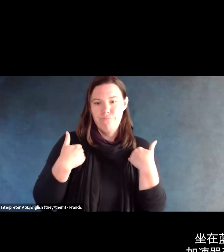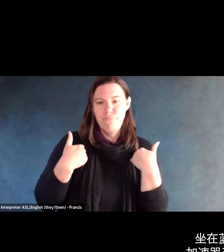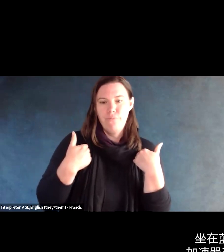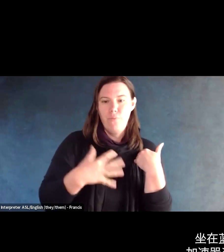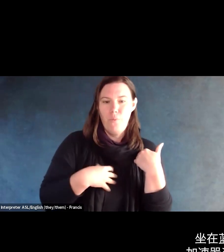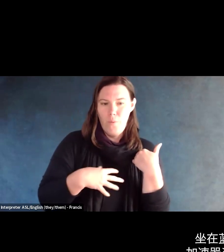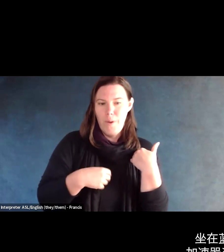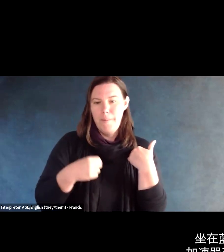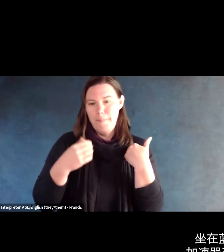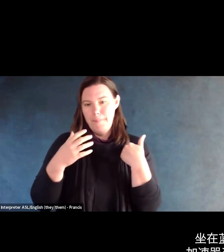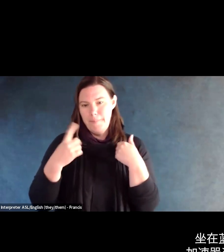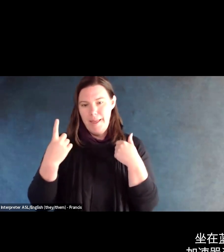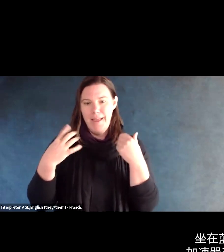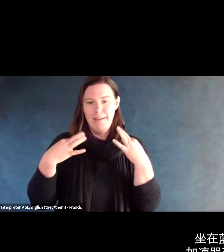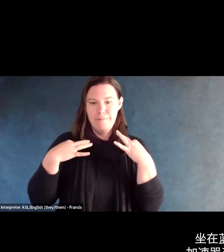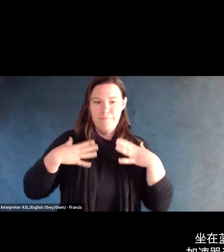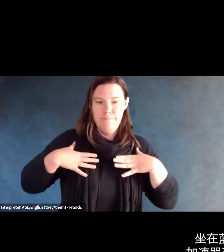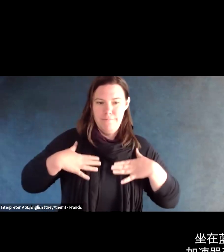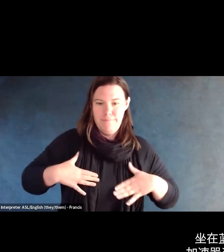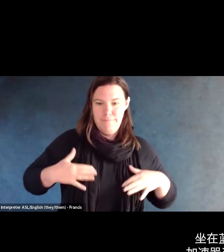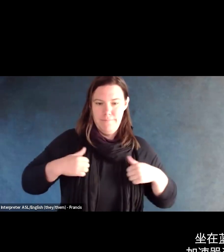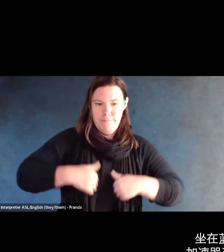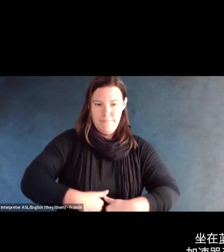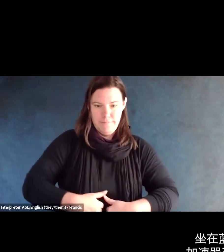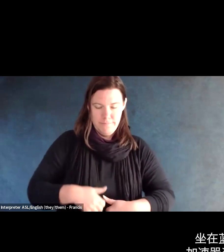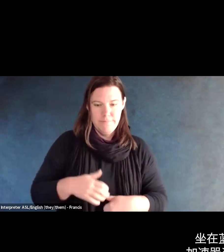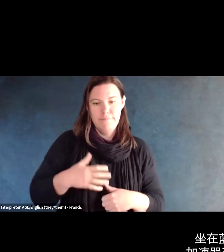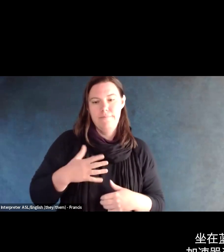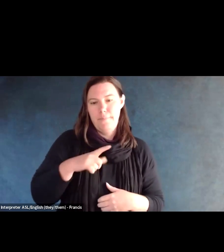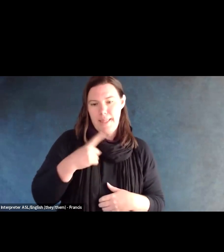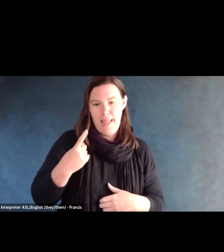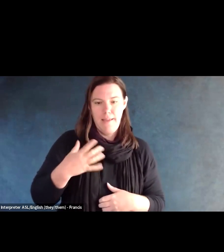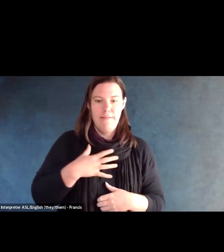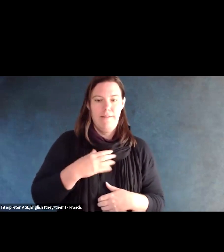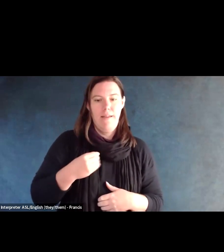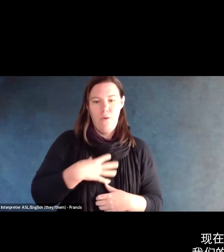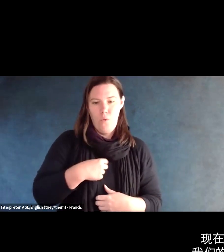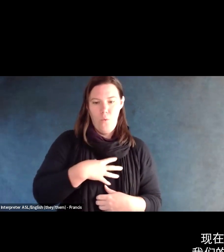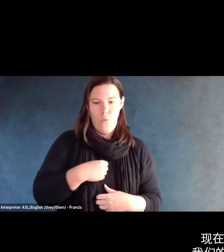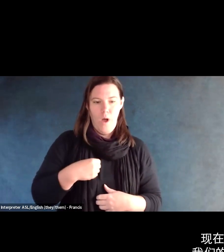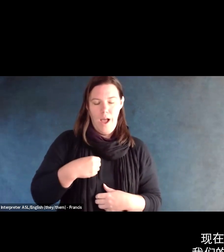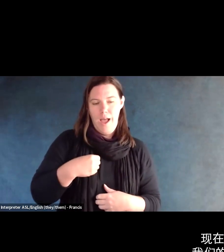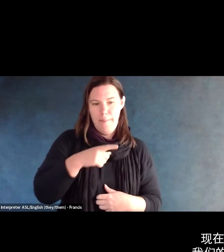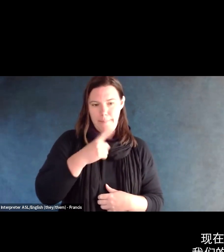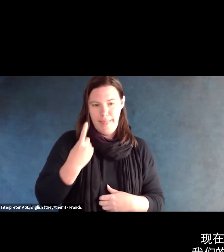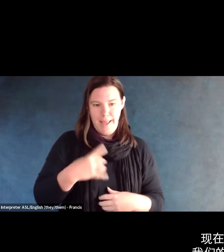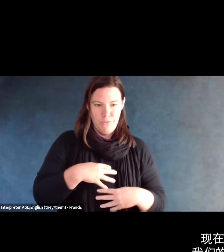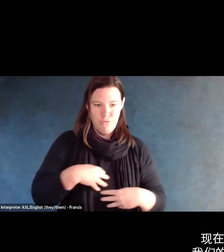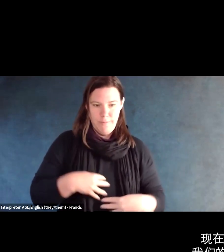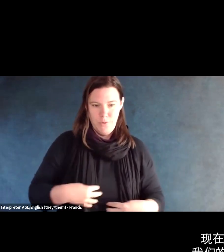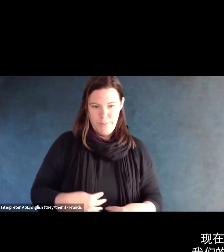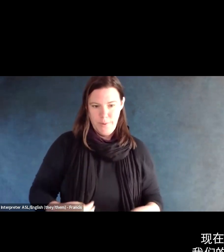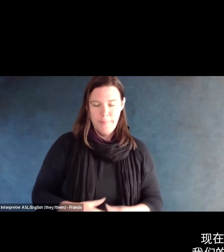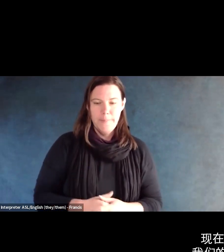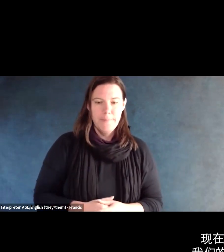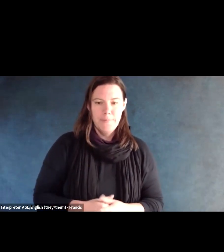over it, sitting in front of a blue Community Accelerator grant background. Now we would like to open up